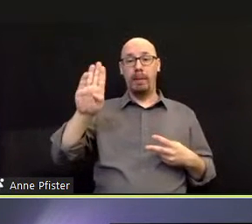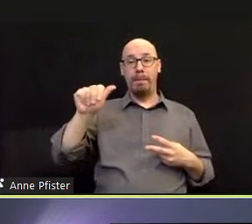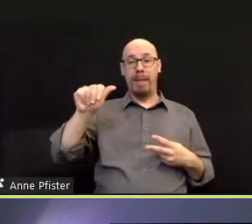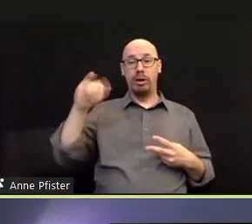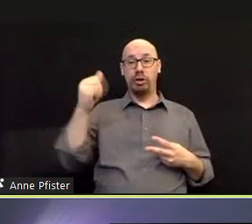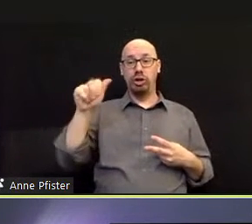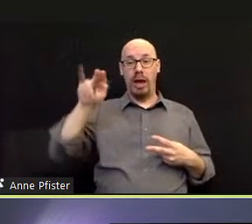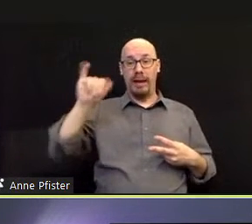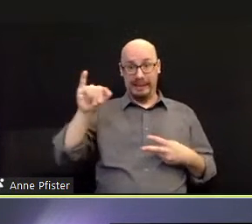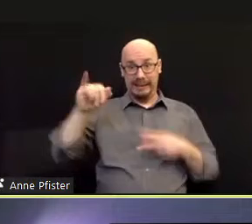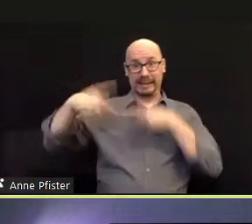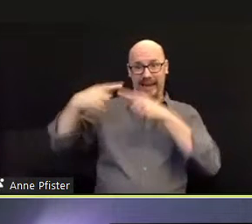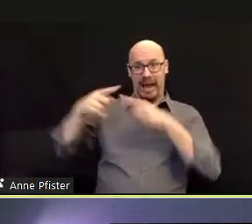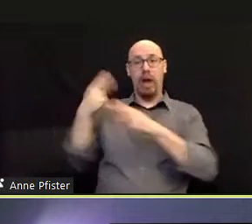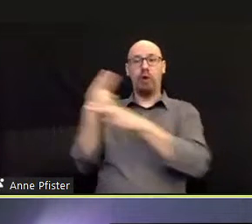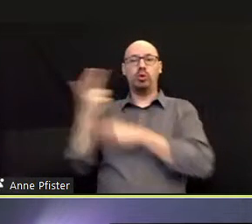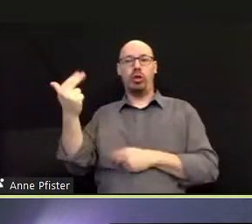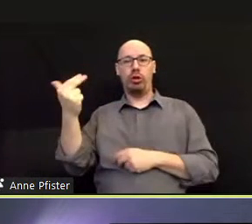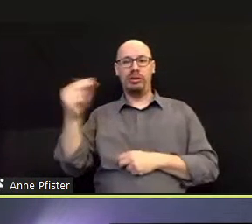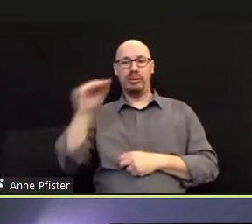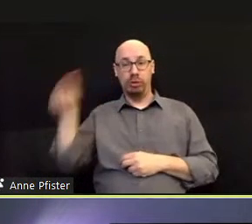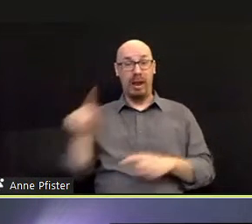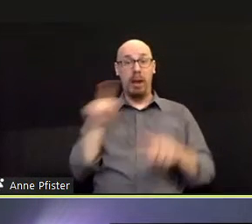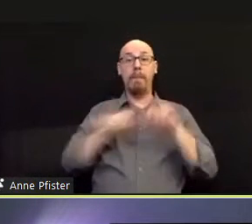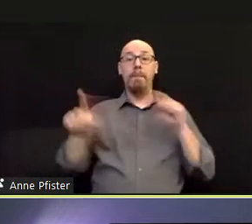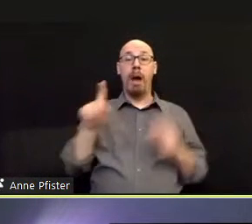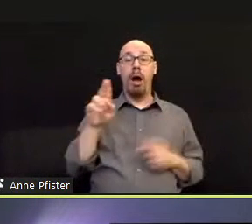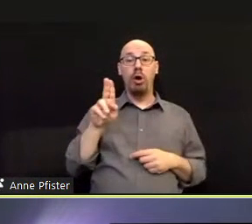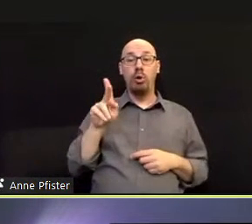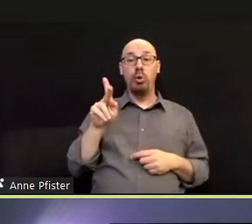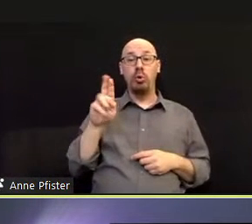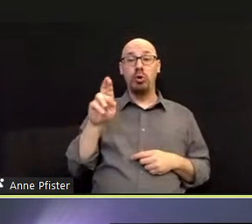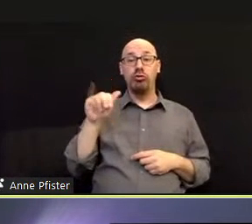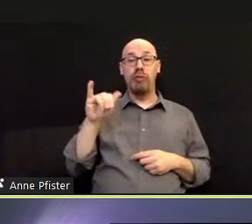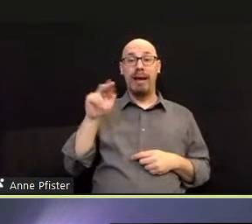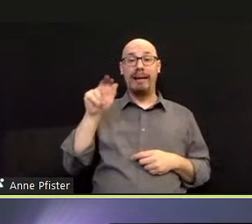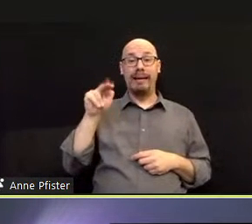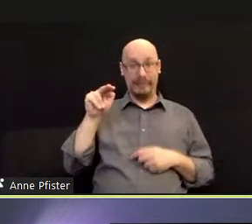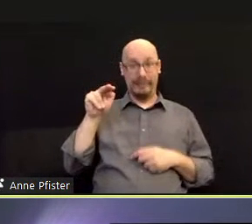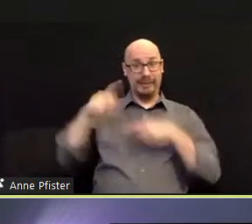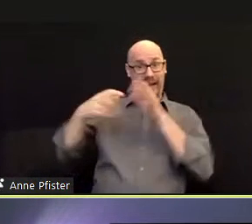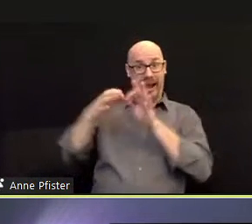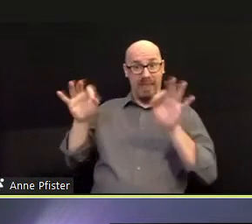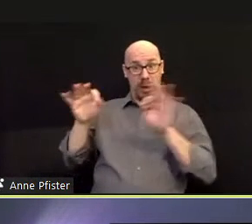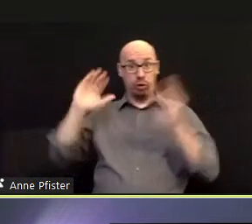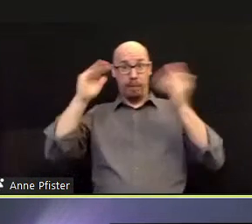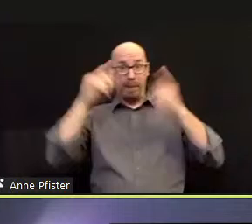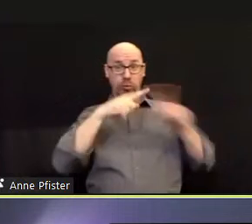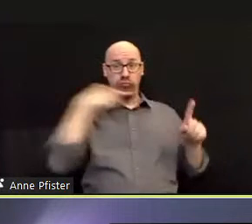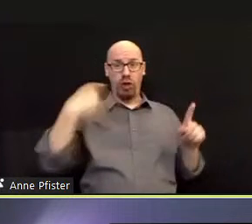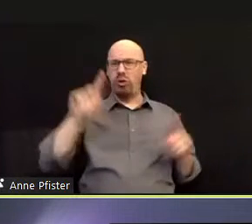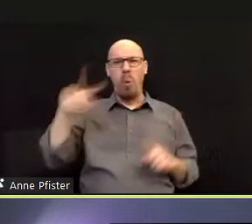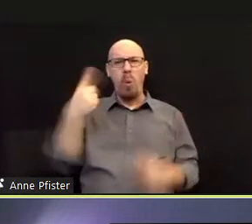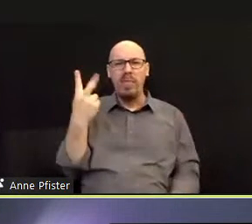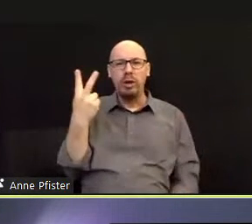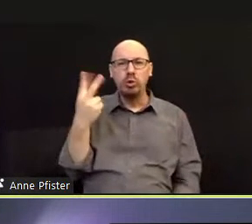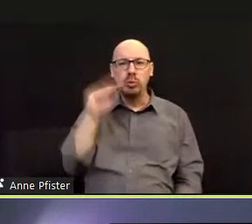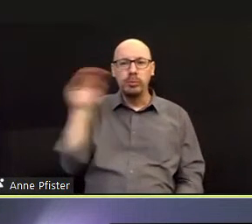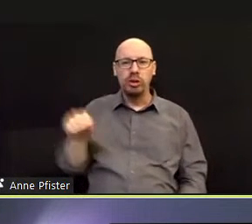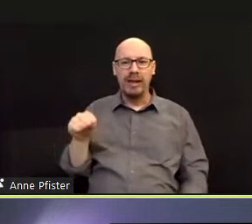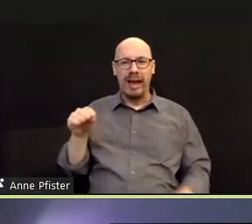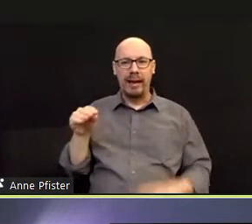but Ukrainian Sign Language only uses 2% unique signs when compared to Russian Sign Language. And